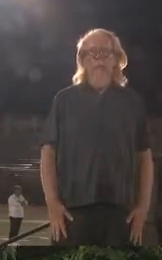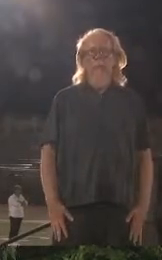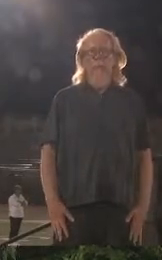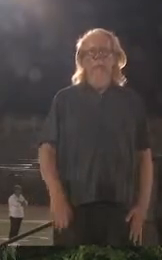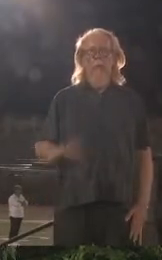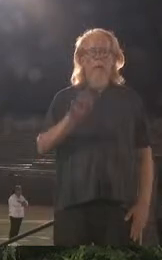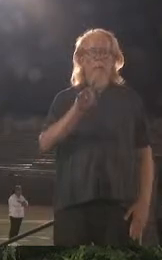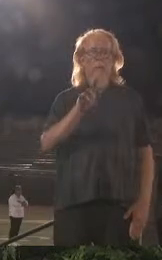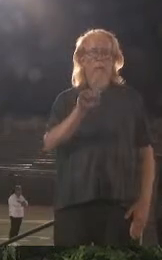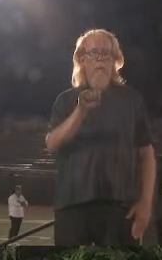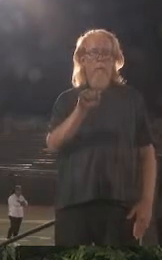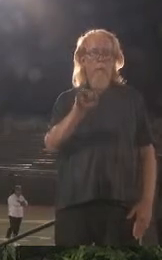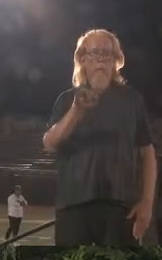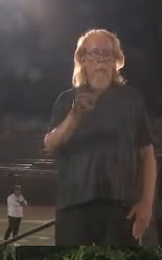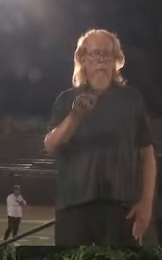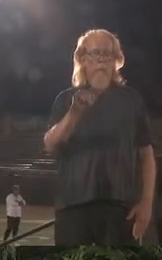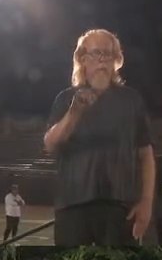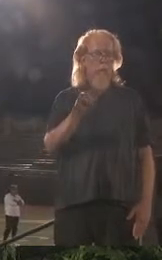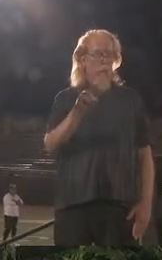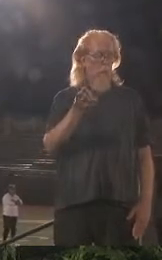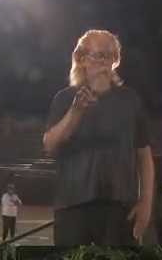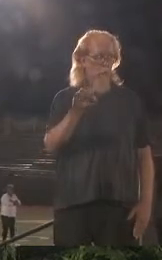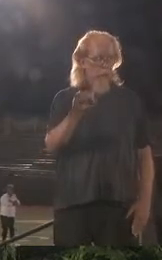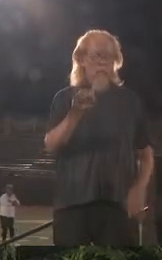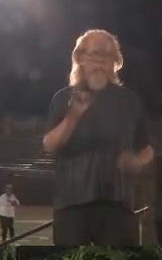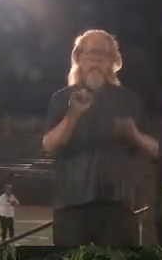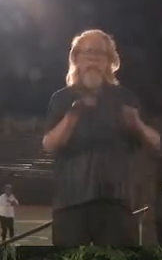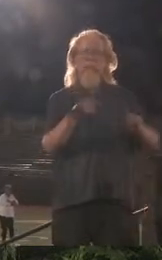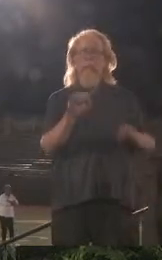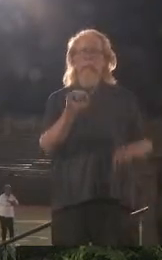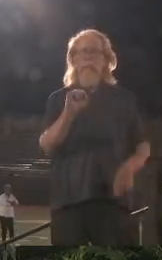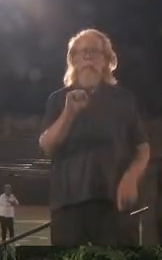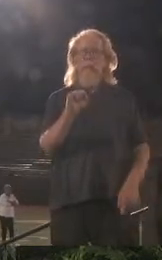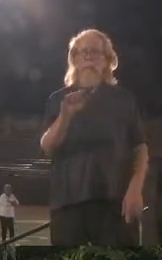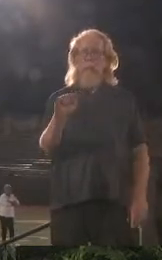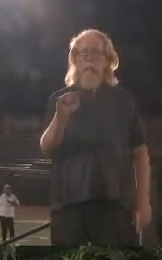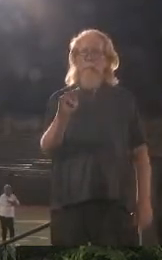Justin Joe Torres will be attending St. Mary's University.